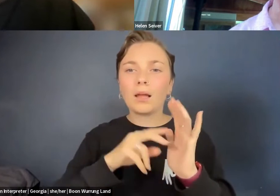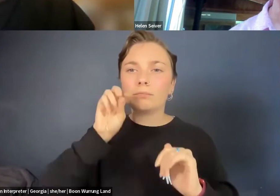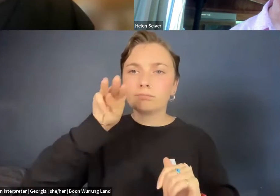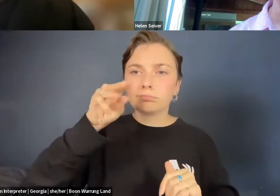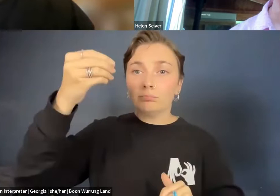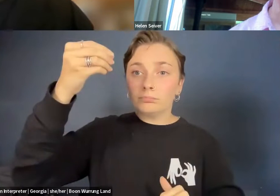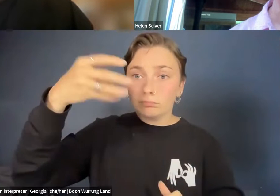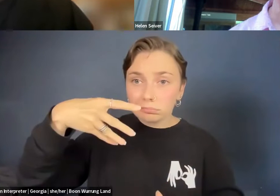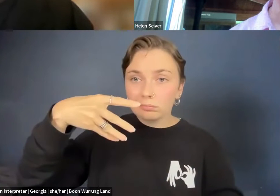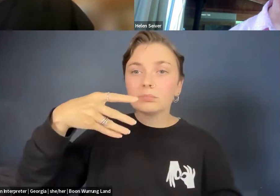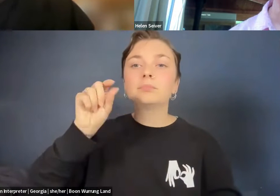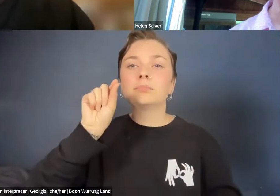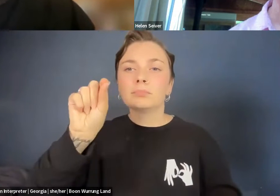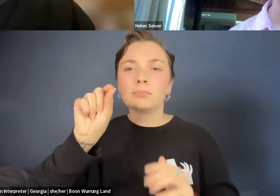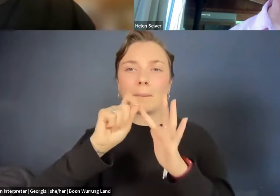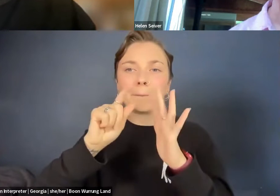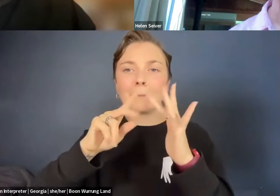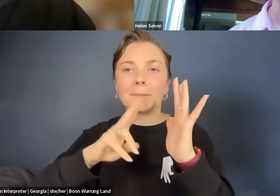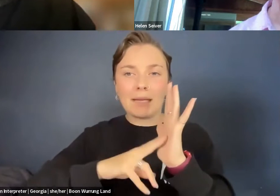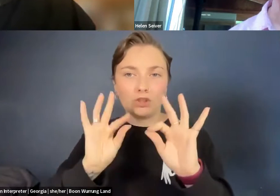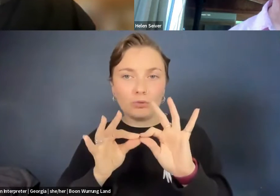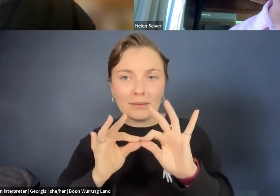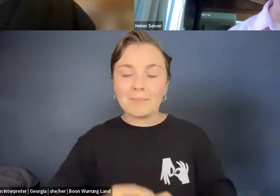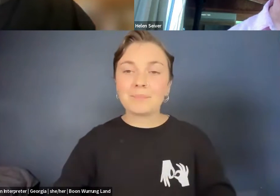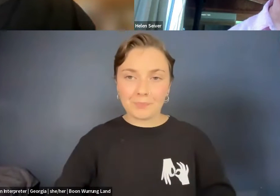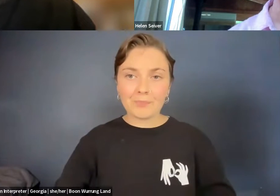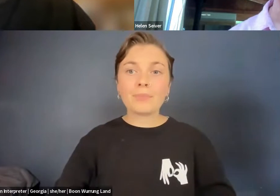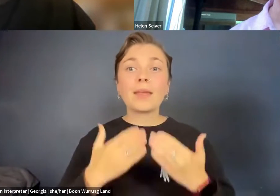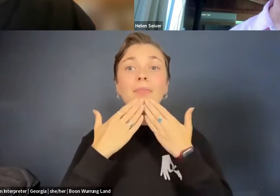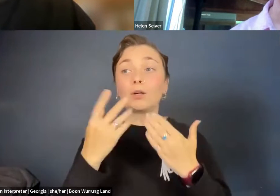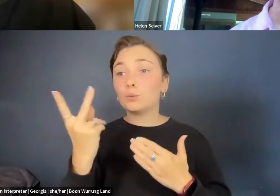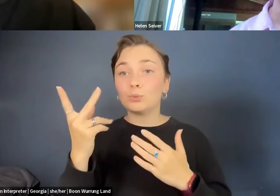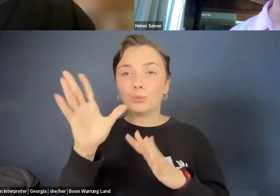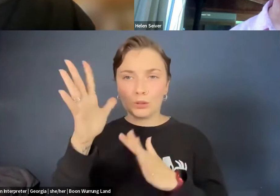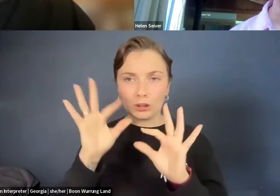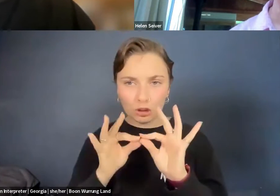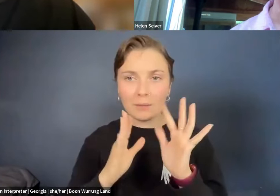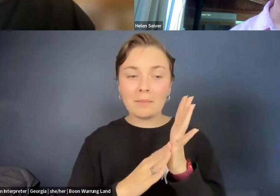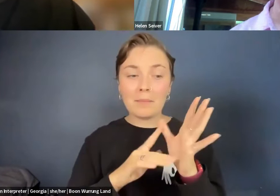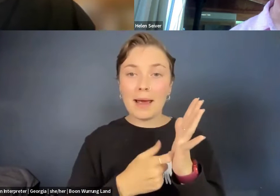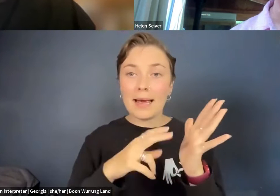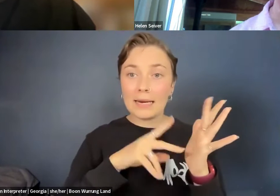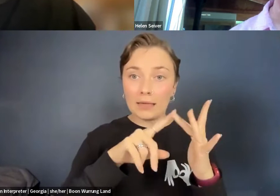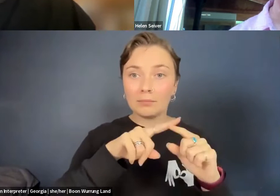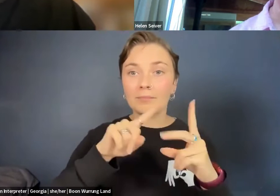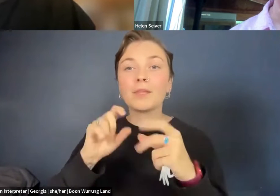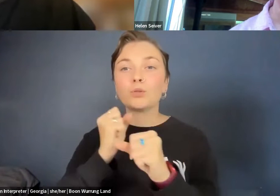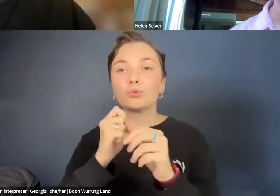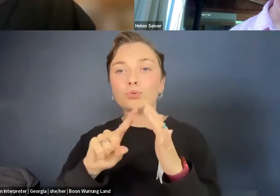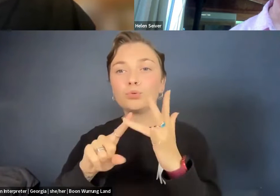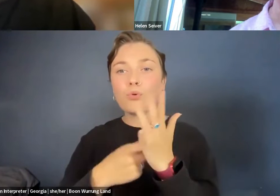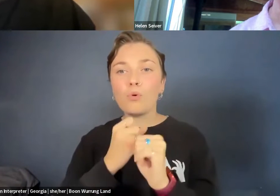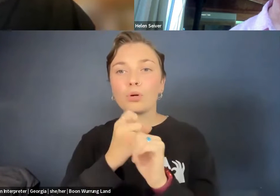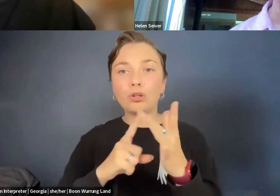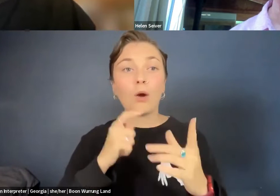drop-down menu on their video panel. And thank you to our two Auslan interpreters today, Marnie and Georgia, who will interpret for